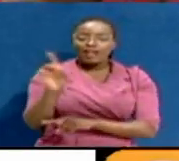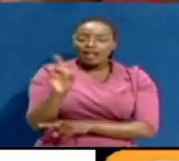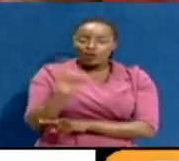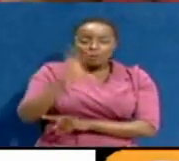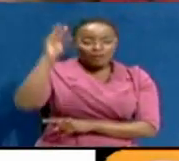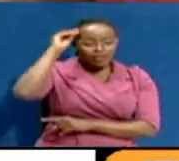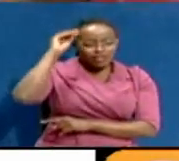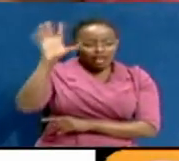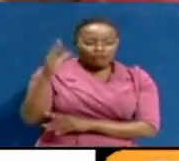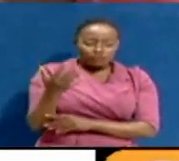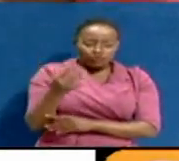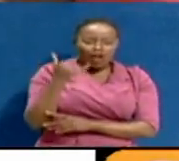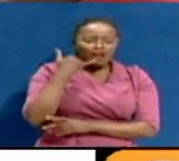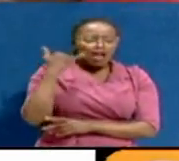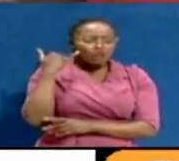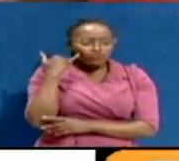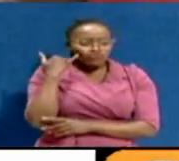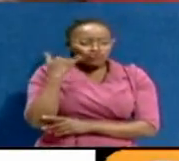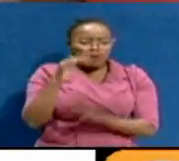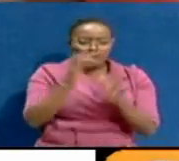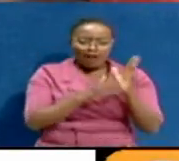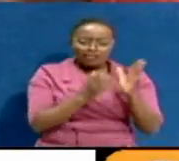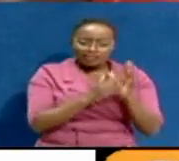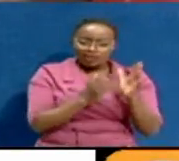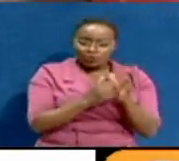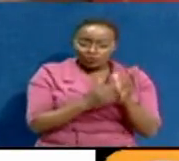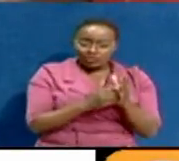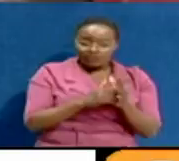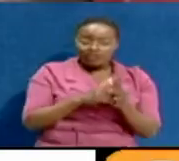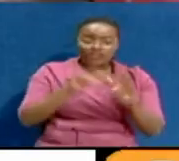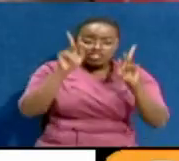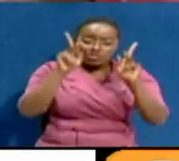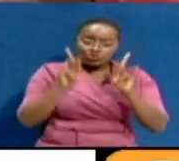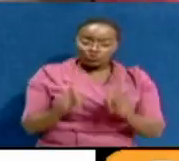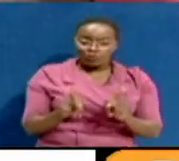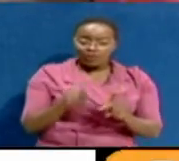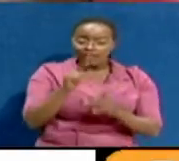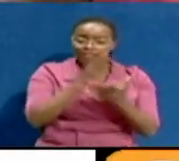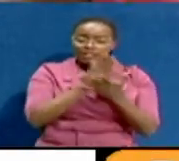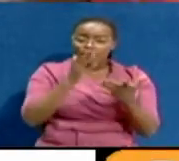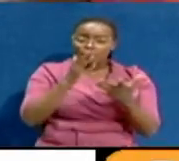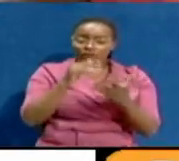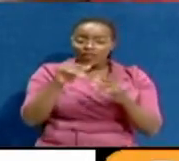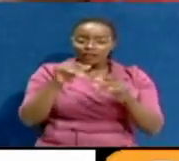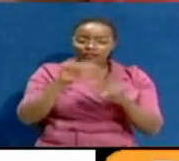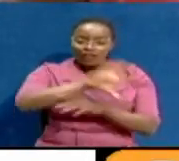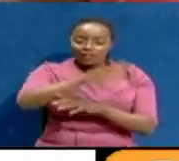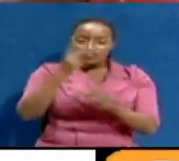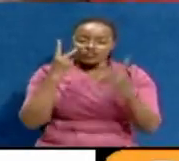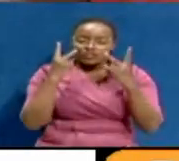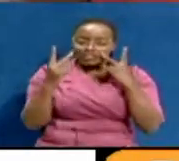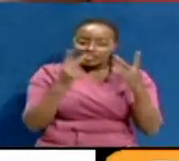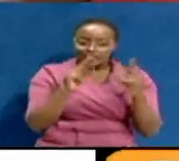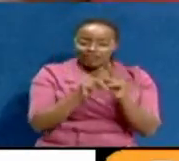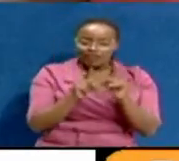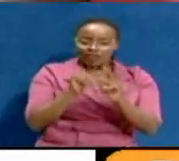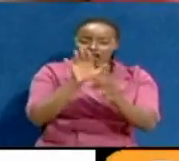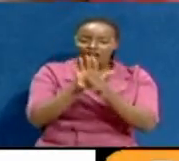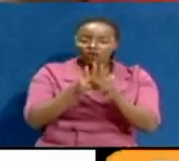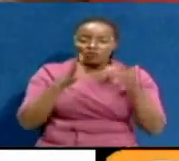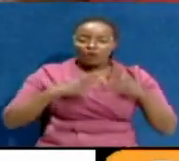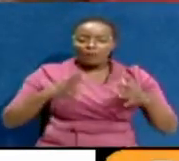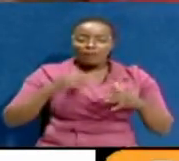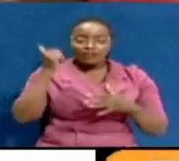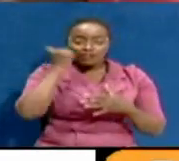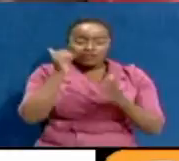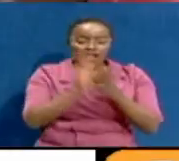in Kiambu, in Nakuru, Machakos, and Kisumu. Those are some of the counties that are seeing a high number of infections